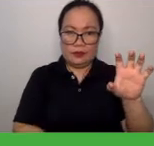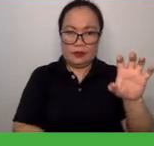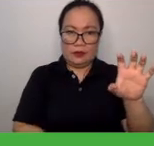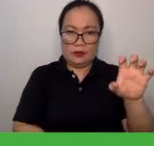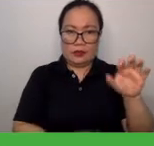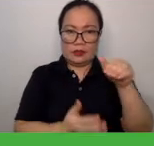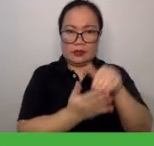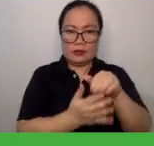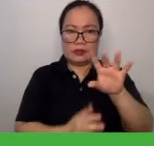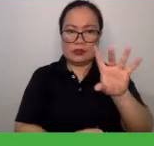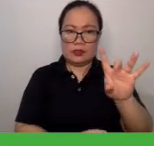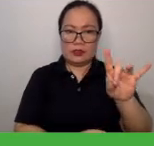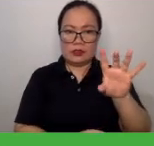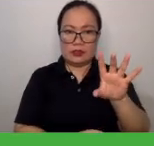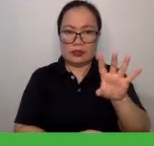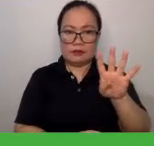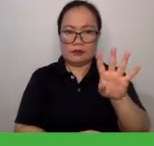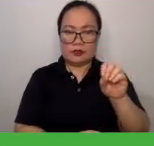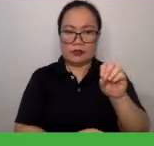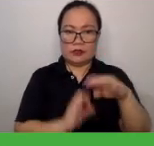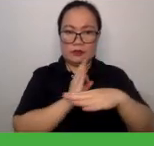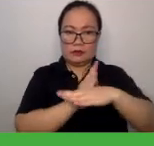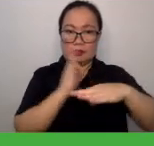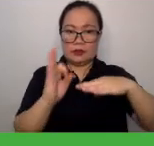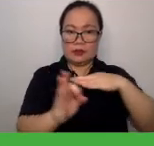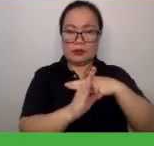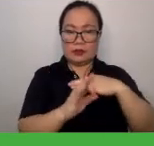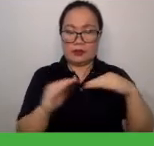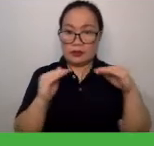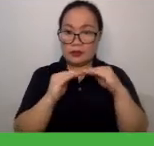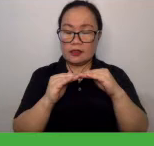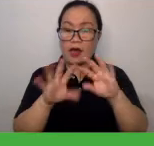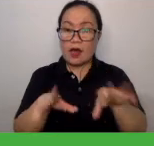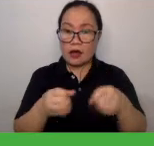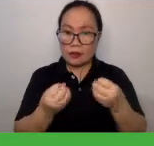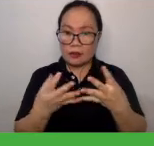feet. Okay? How many miles do